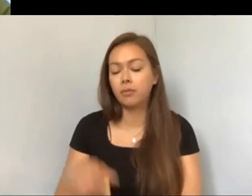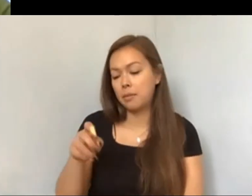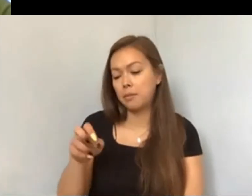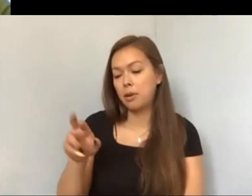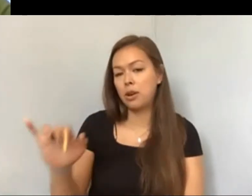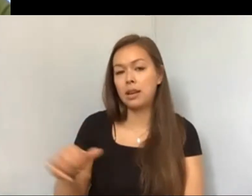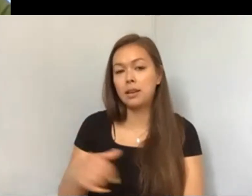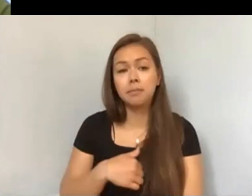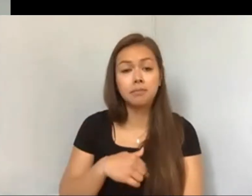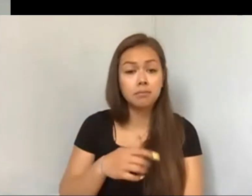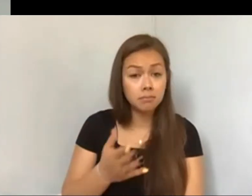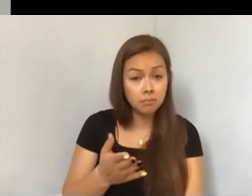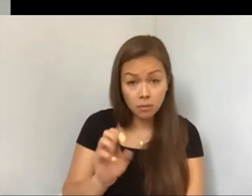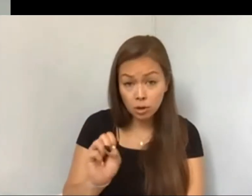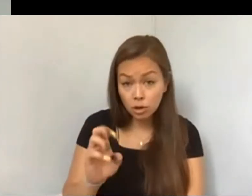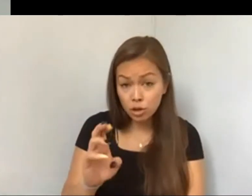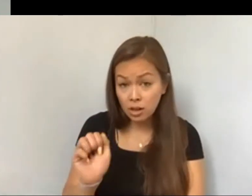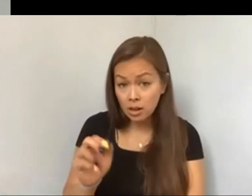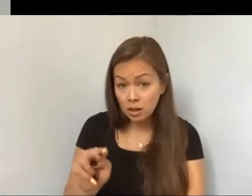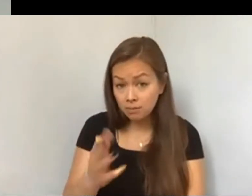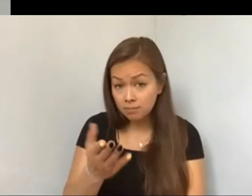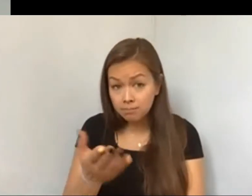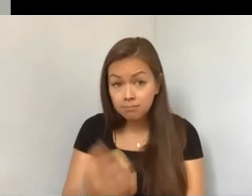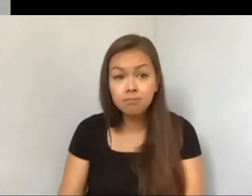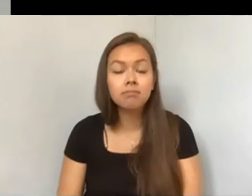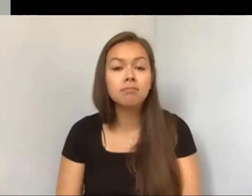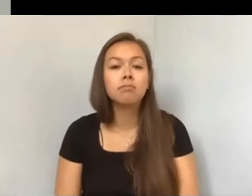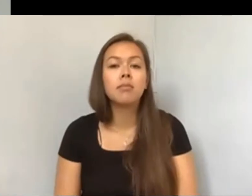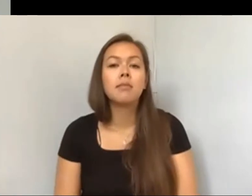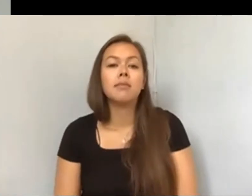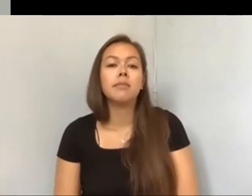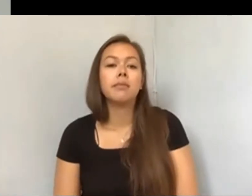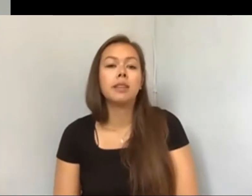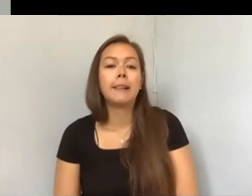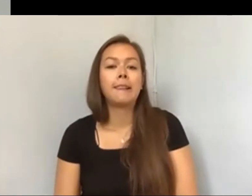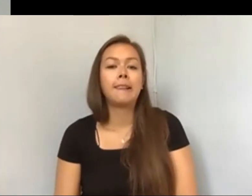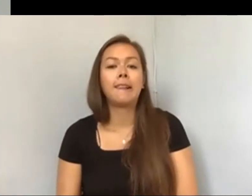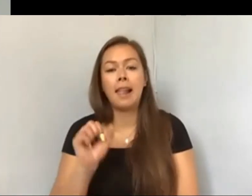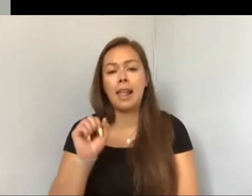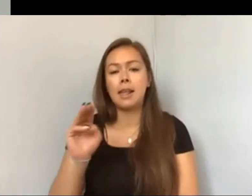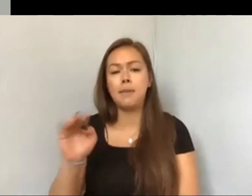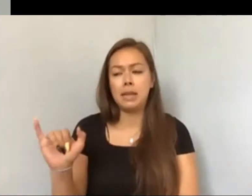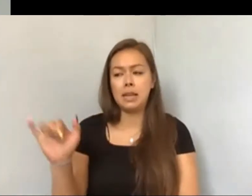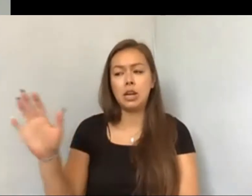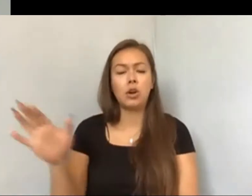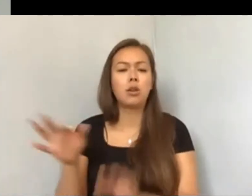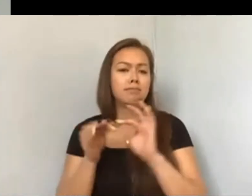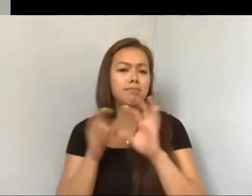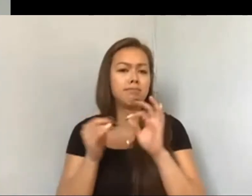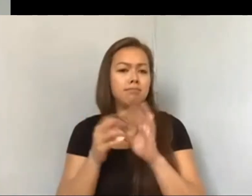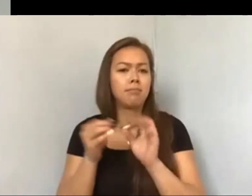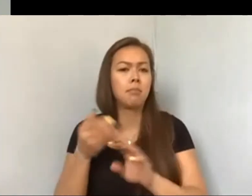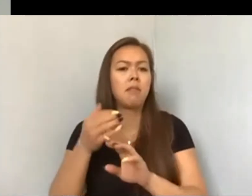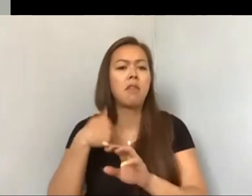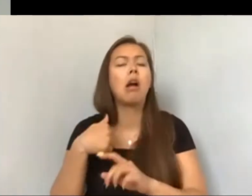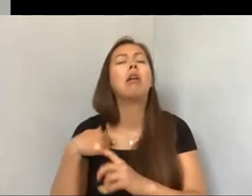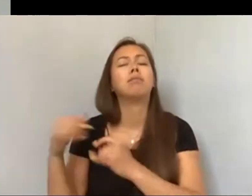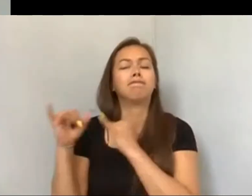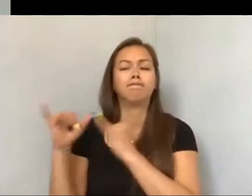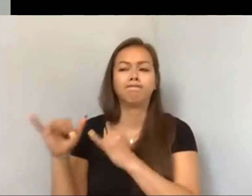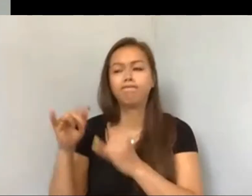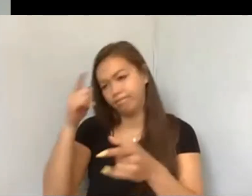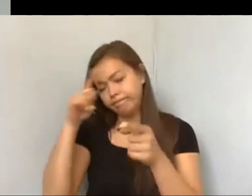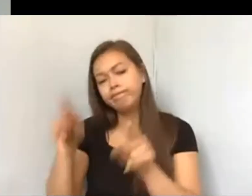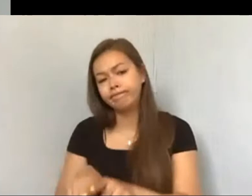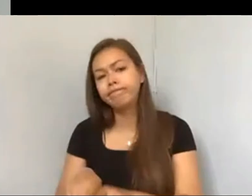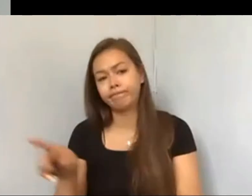ideas? I really resonated with what Amy said, particularly around kind of having a more collaborative